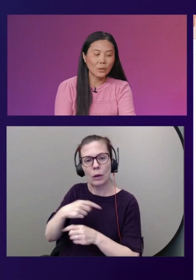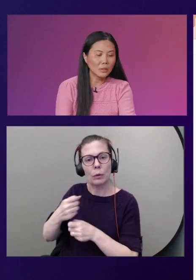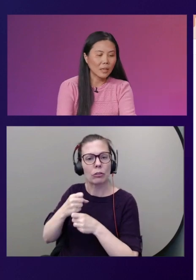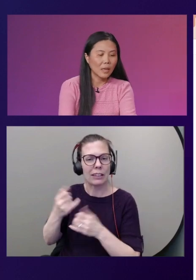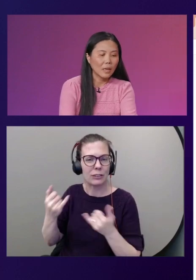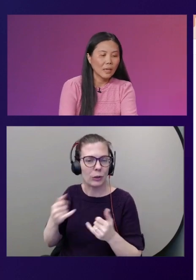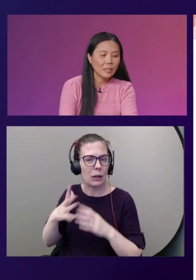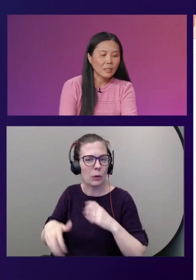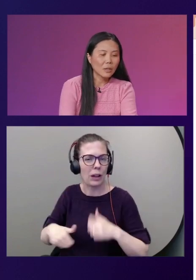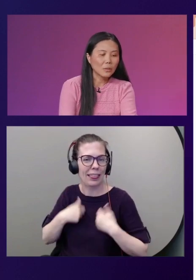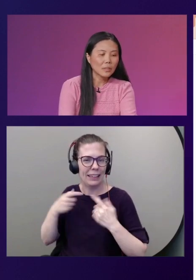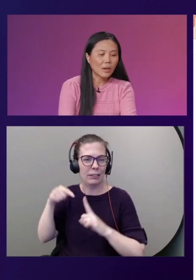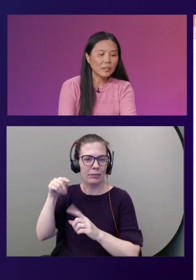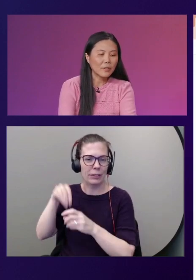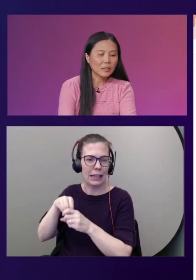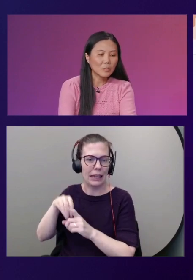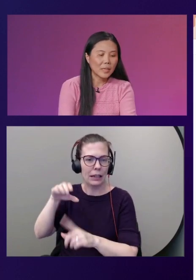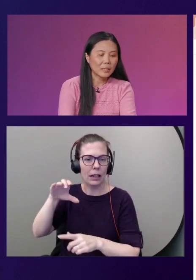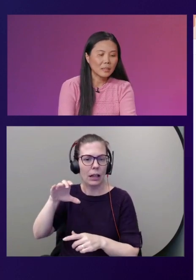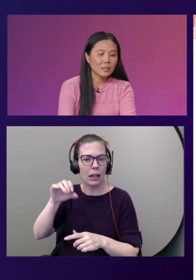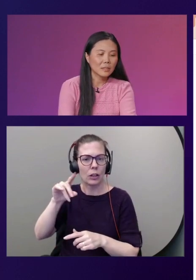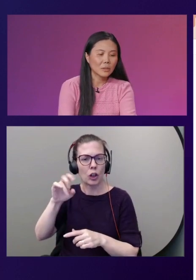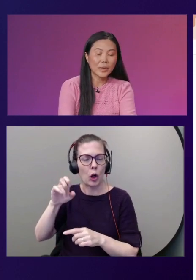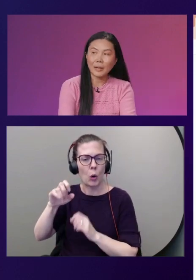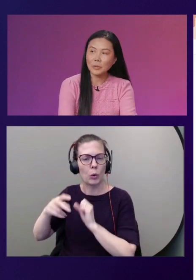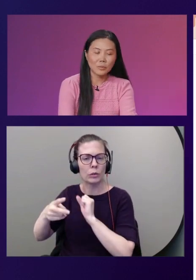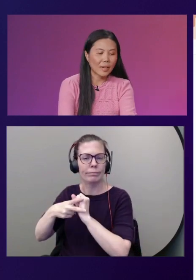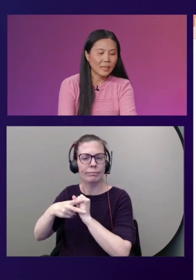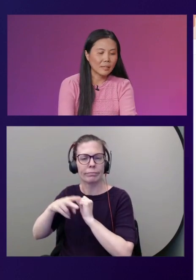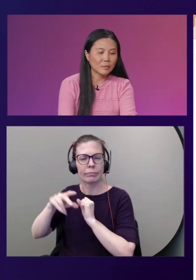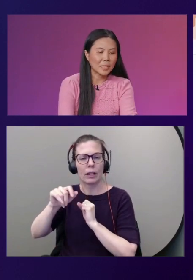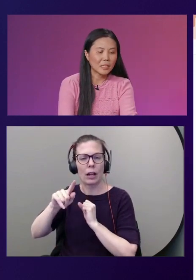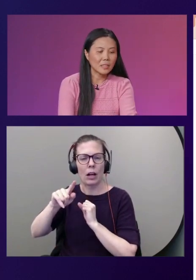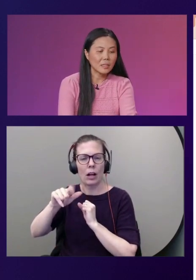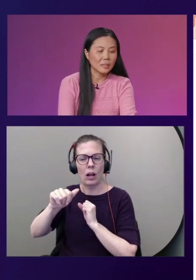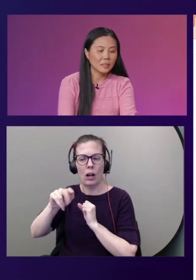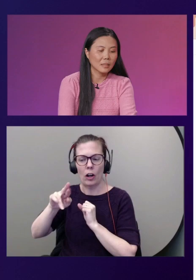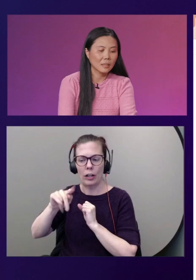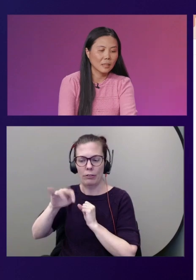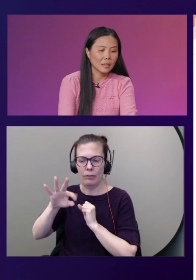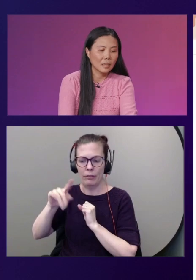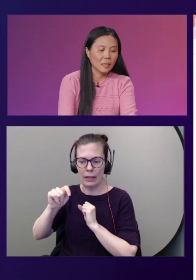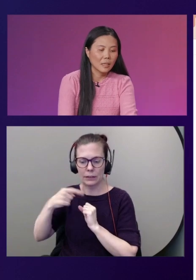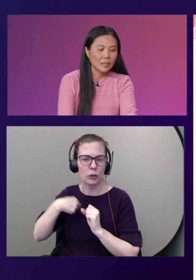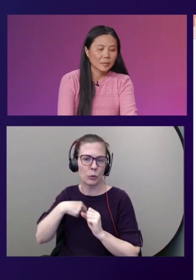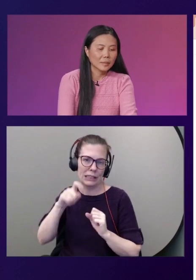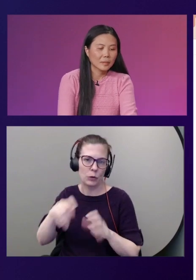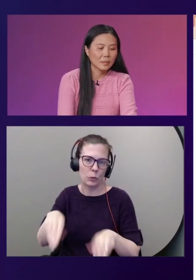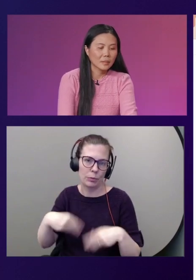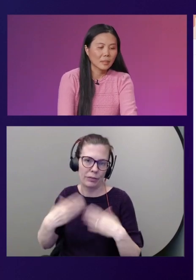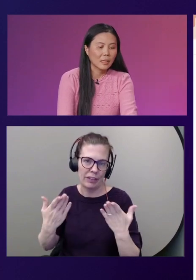live in the code artifact domain, so we have to provide that information.